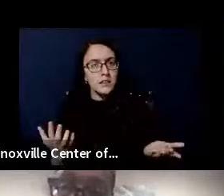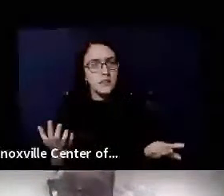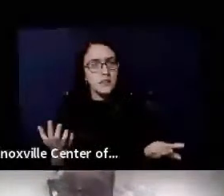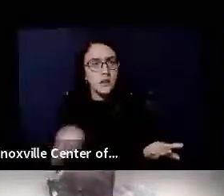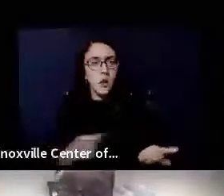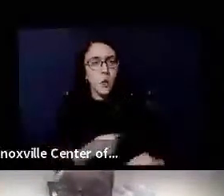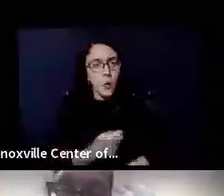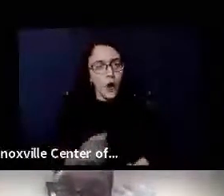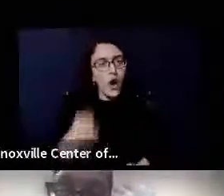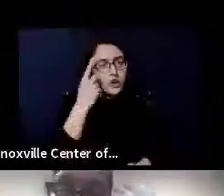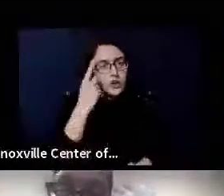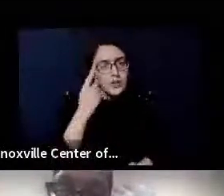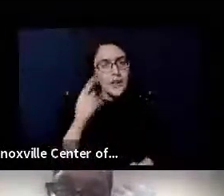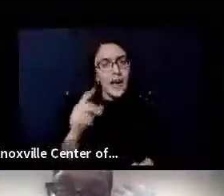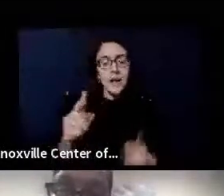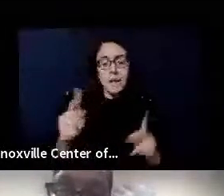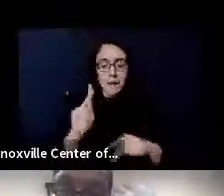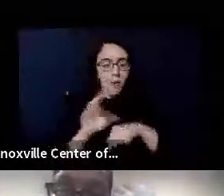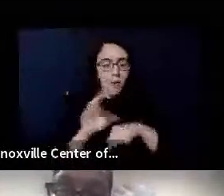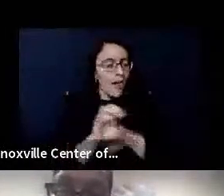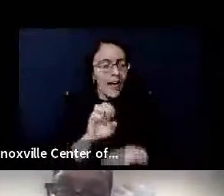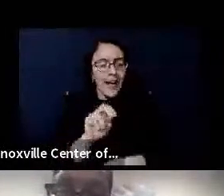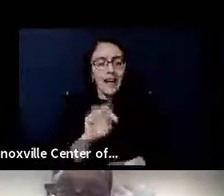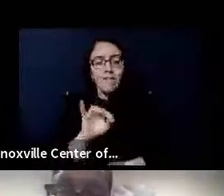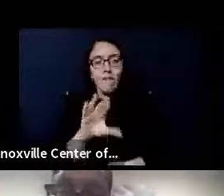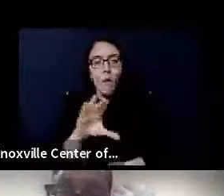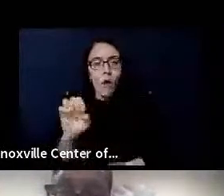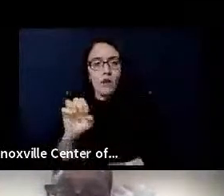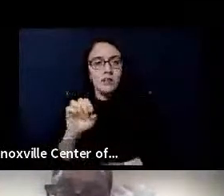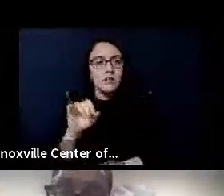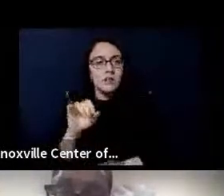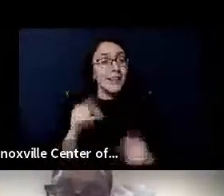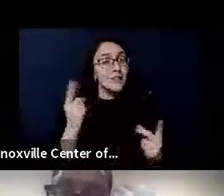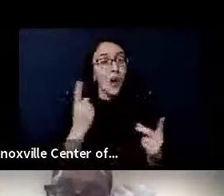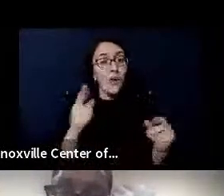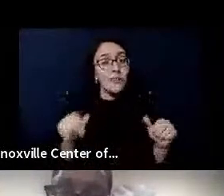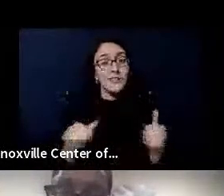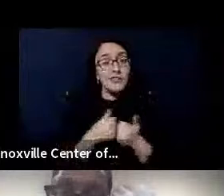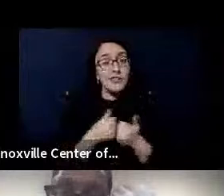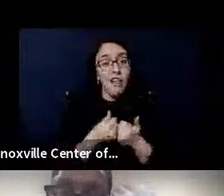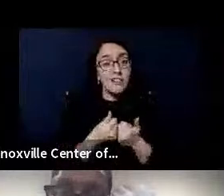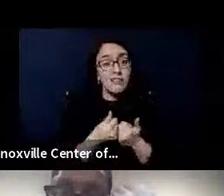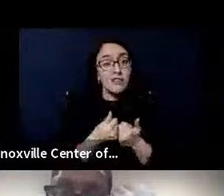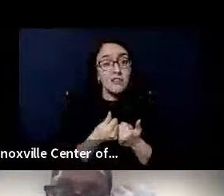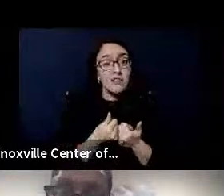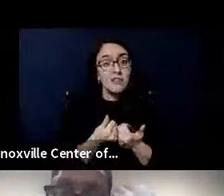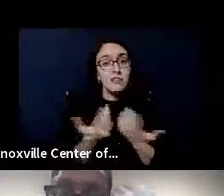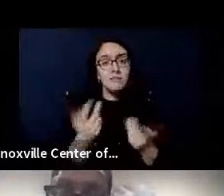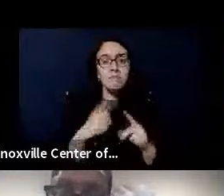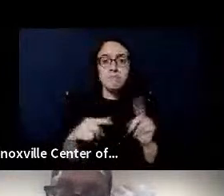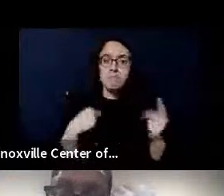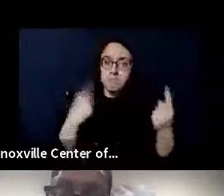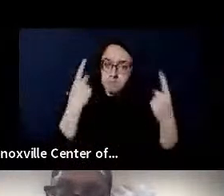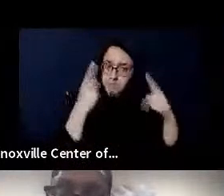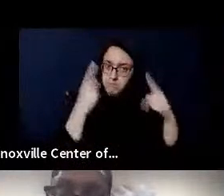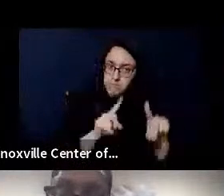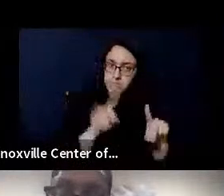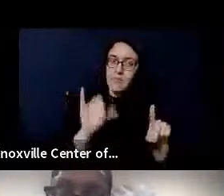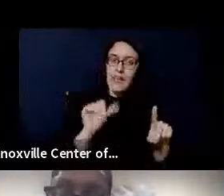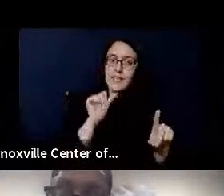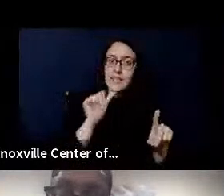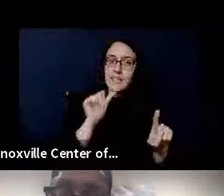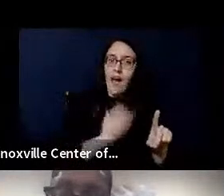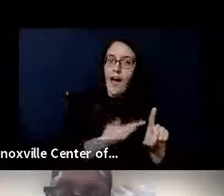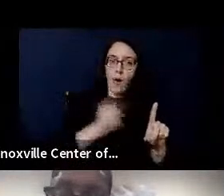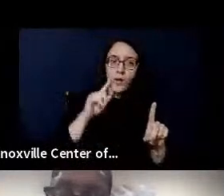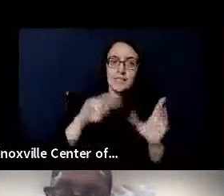enforcement is always going to be a challenge. It just is. But that's not, I agree with Dr. Shamia, that's not our intention. And I